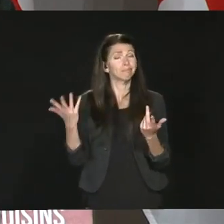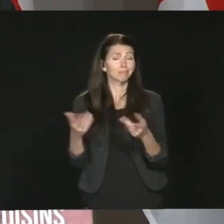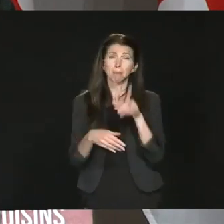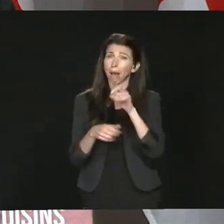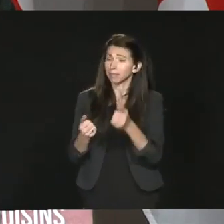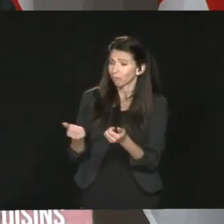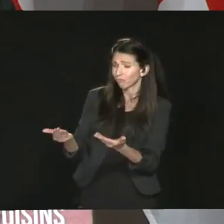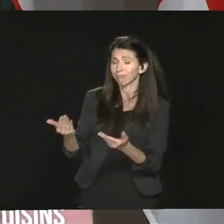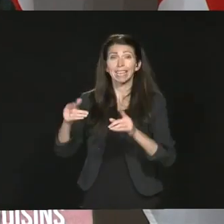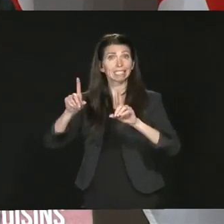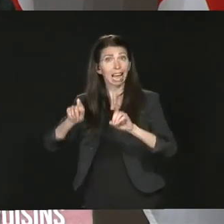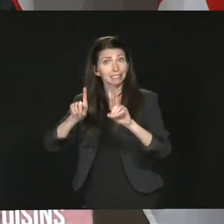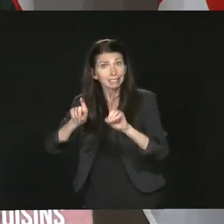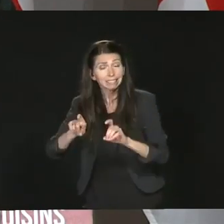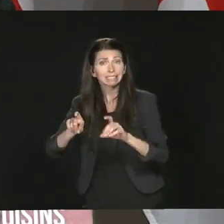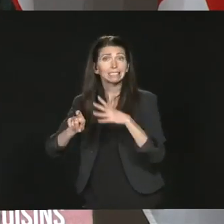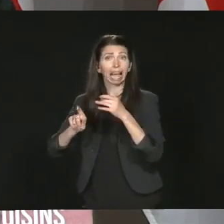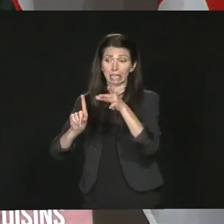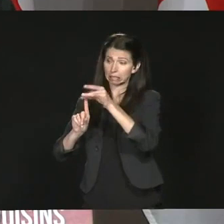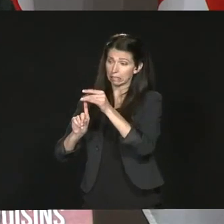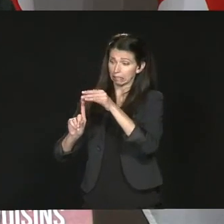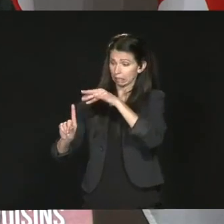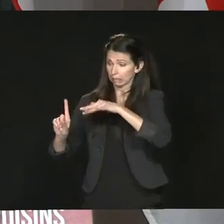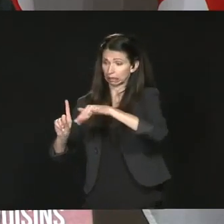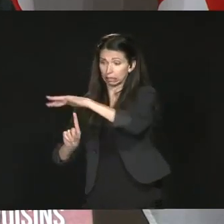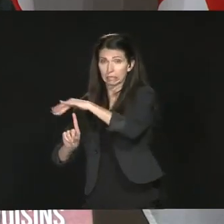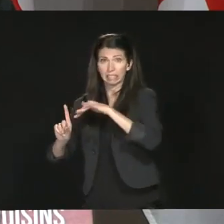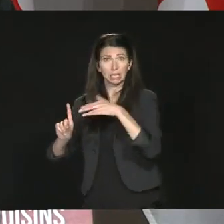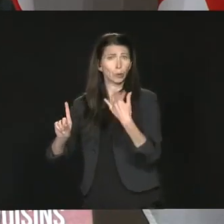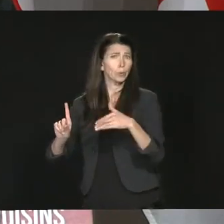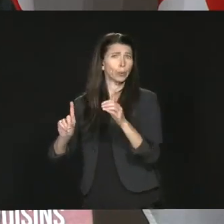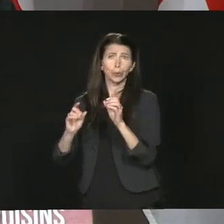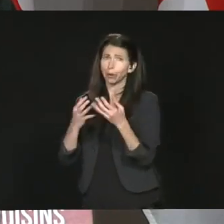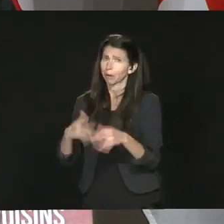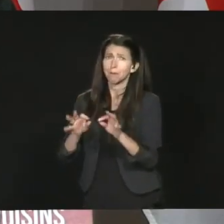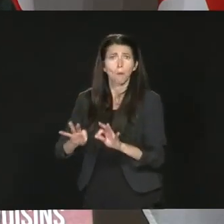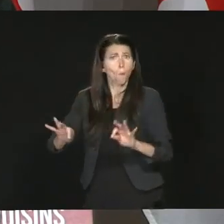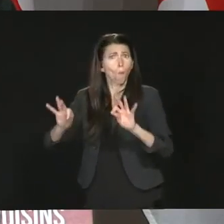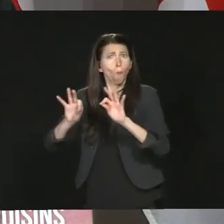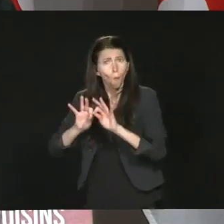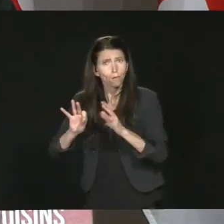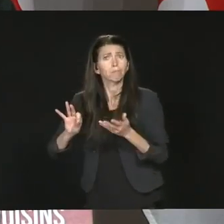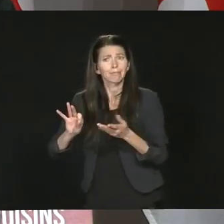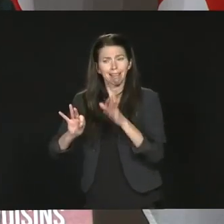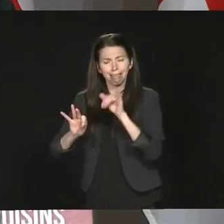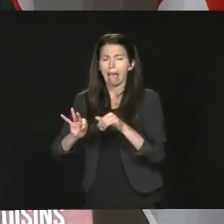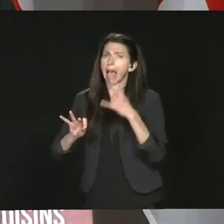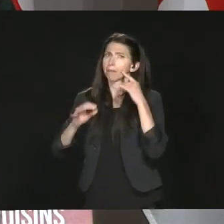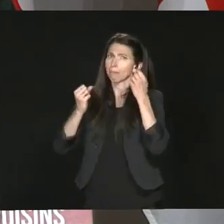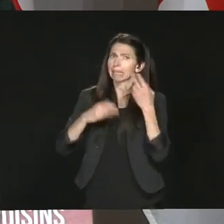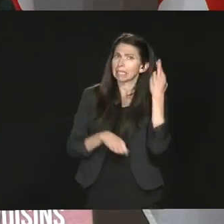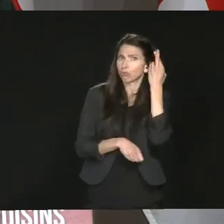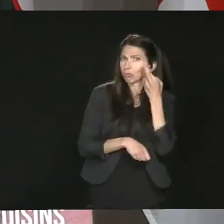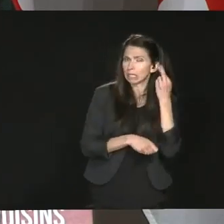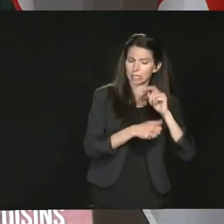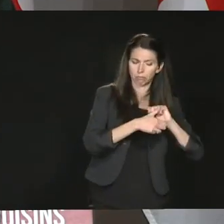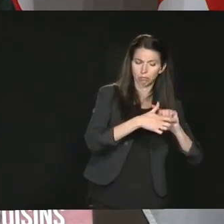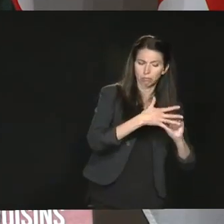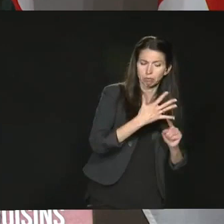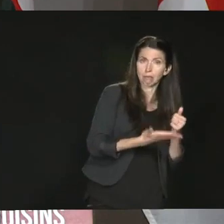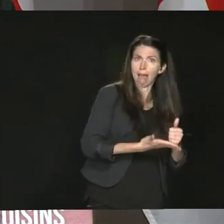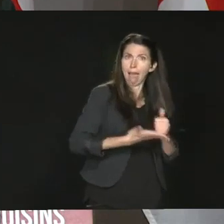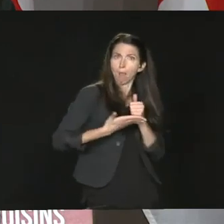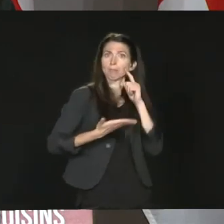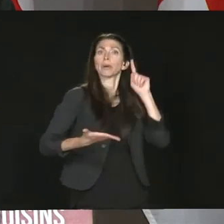been very important and very effective in maintaining a safe environment for those people in our federal institutions that were